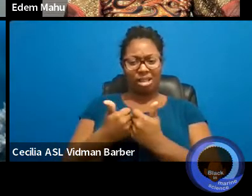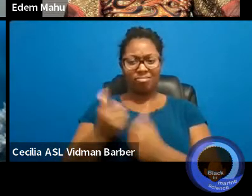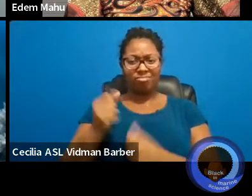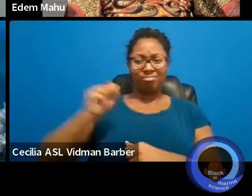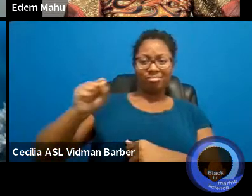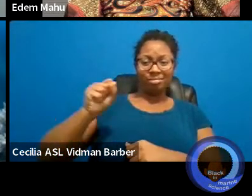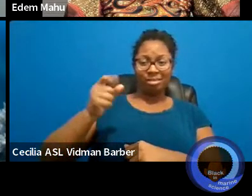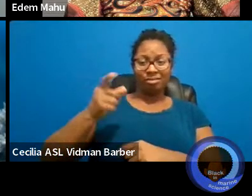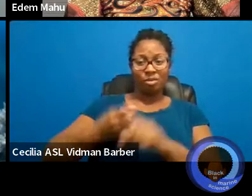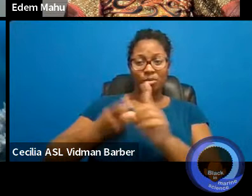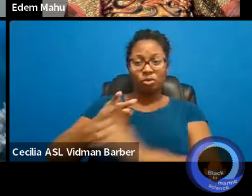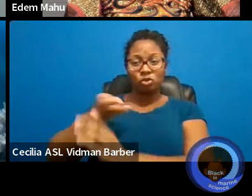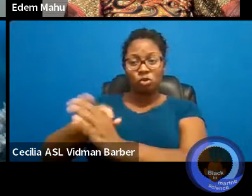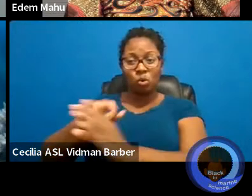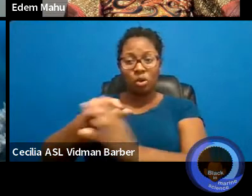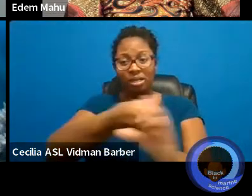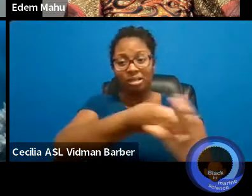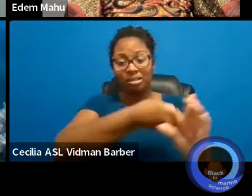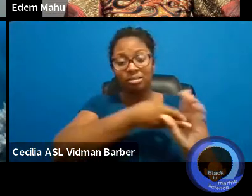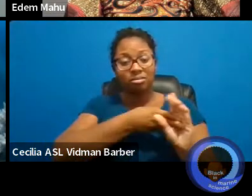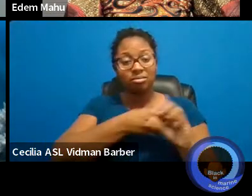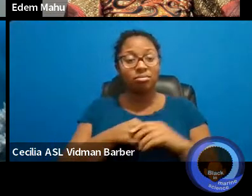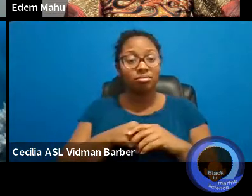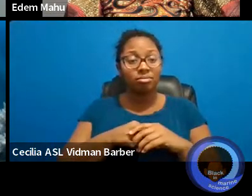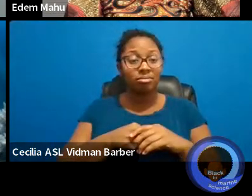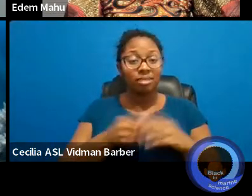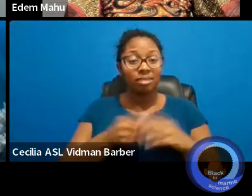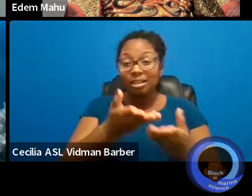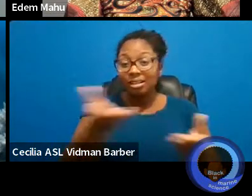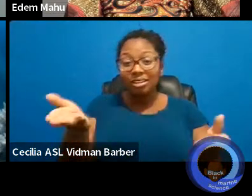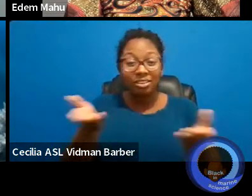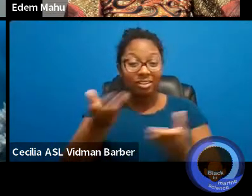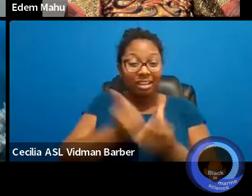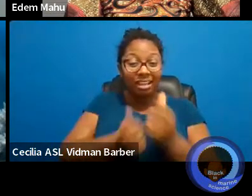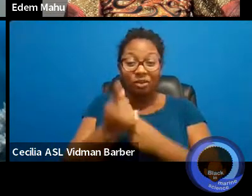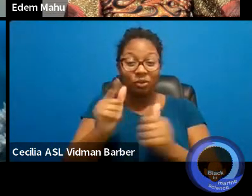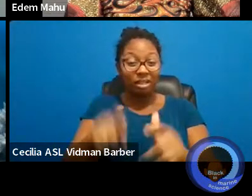know. I'll let anyone decide who can go first.